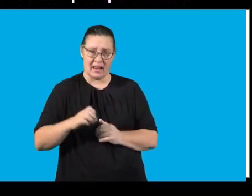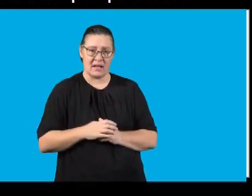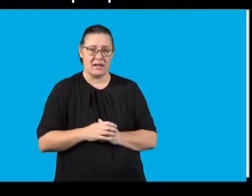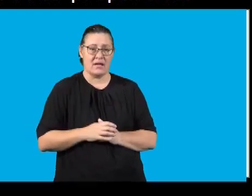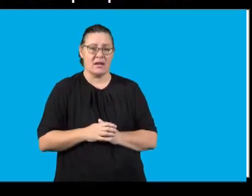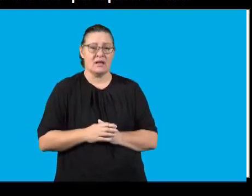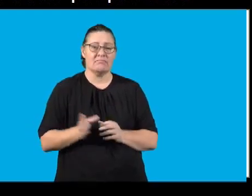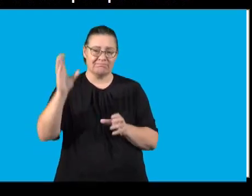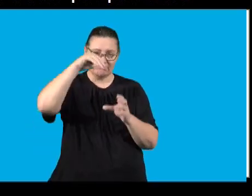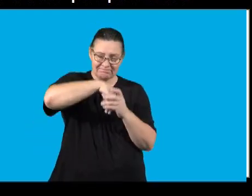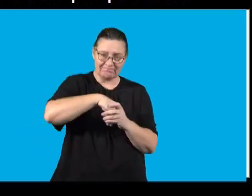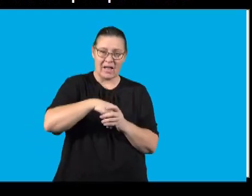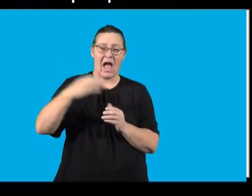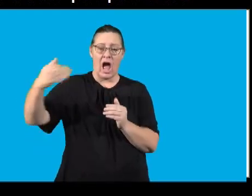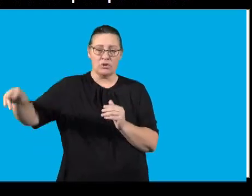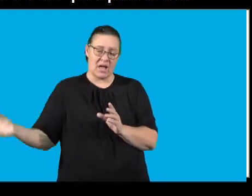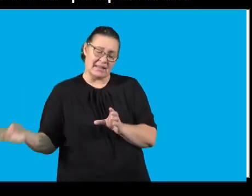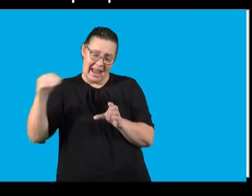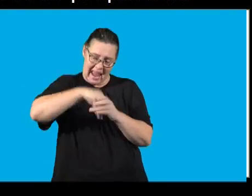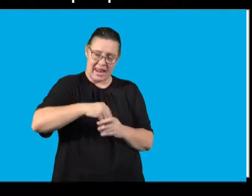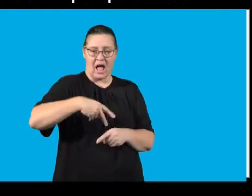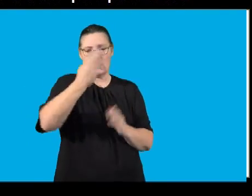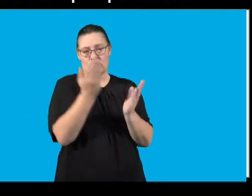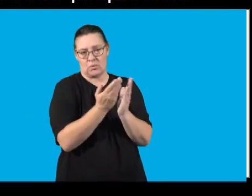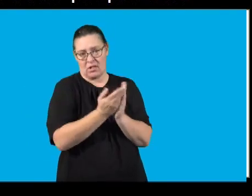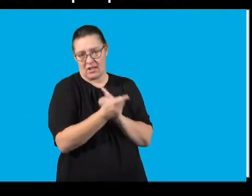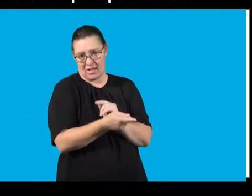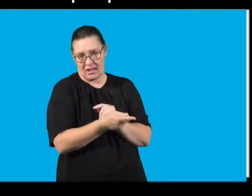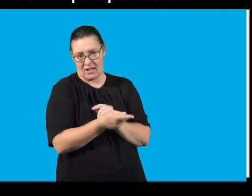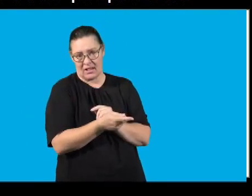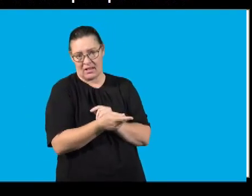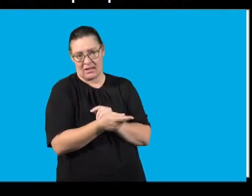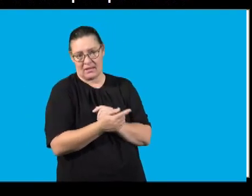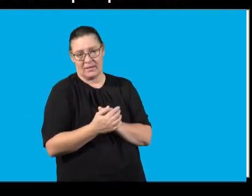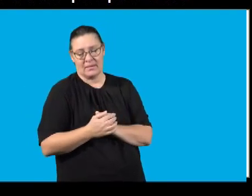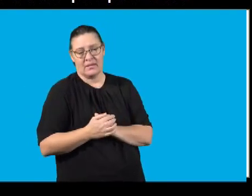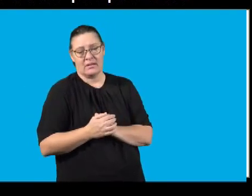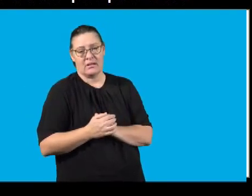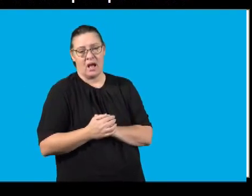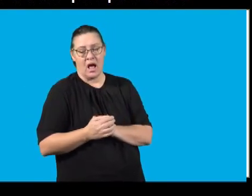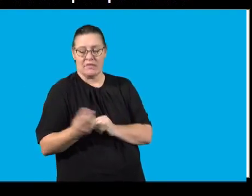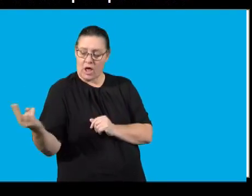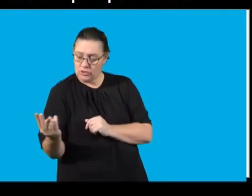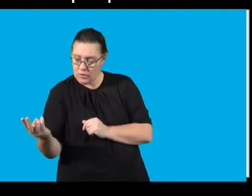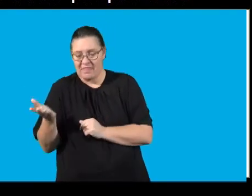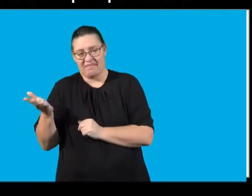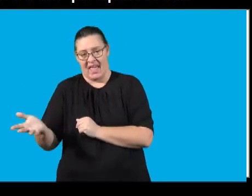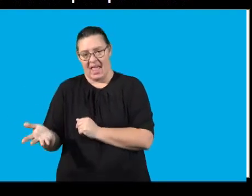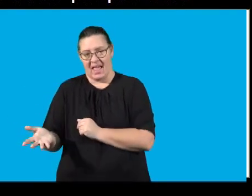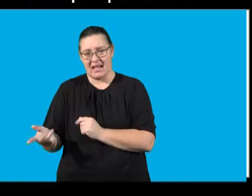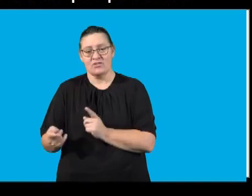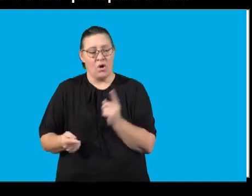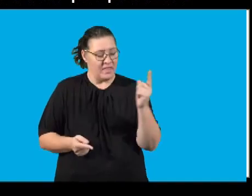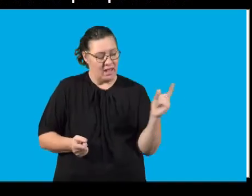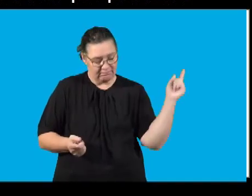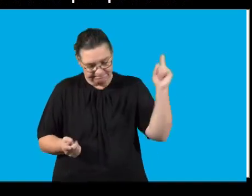into Zulile High School as an outsider. Mr. Tami and Mr. M are there. So she's